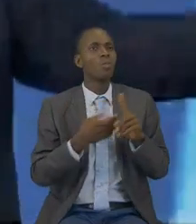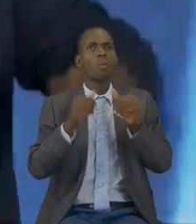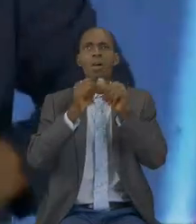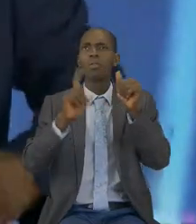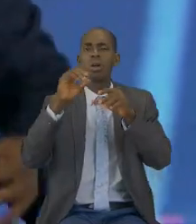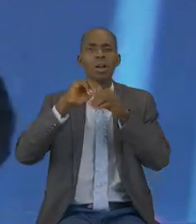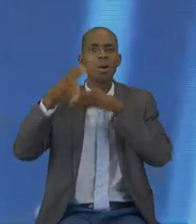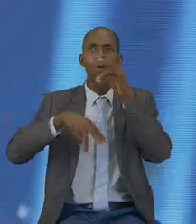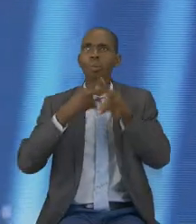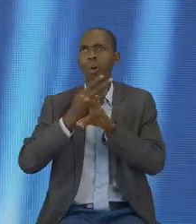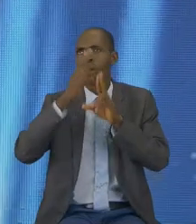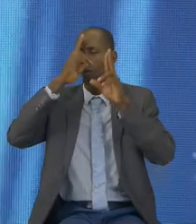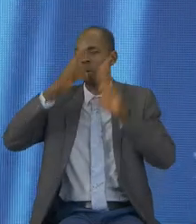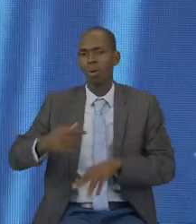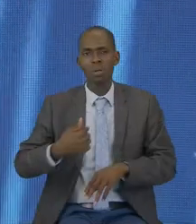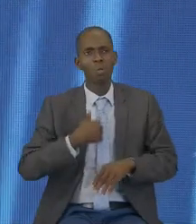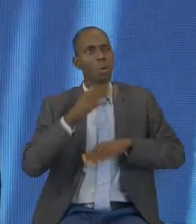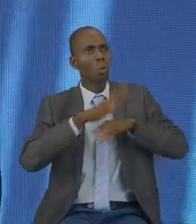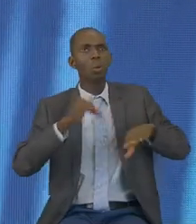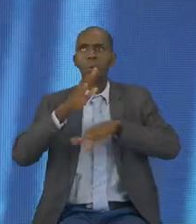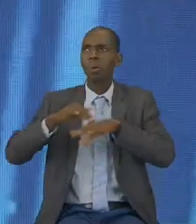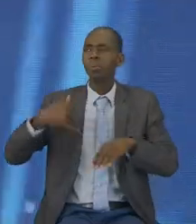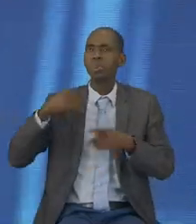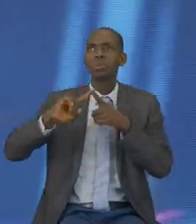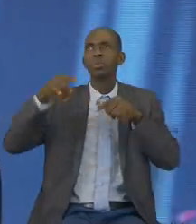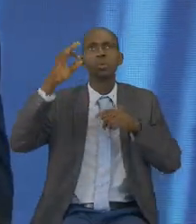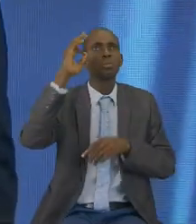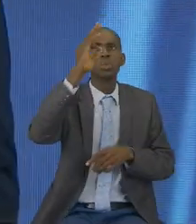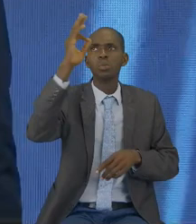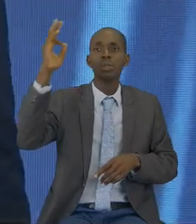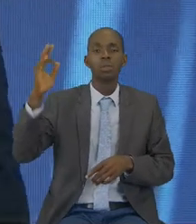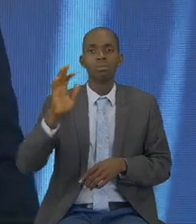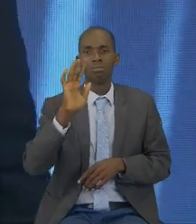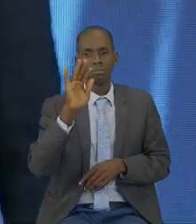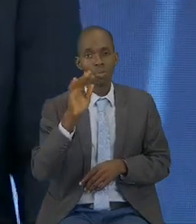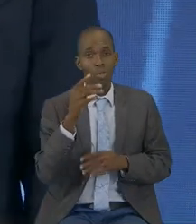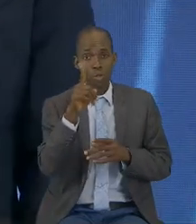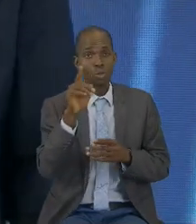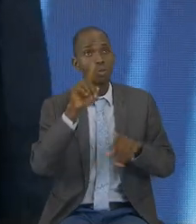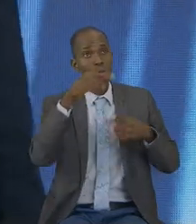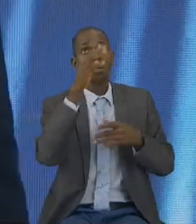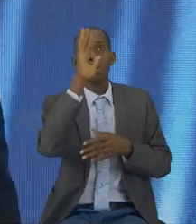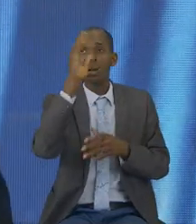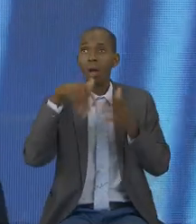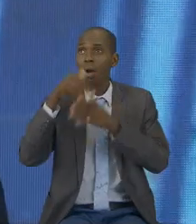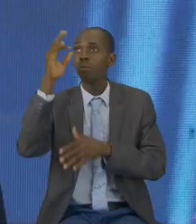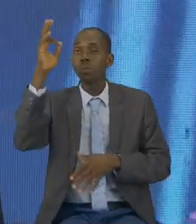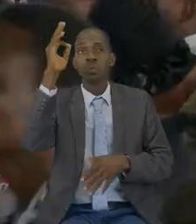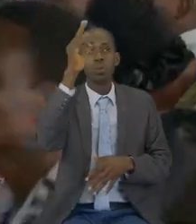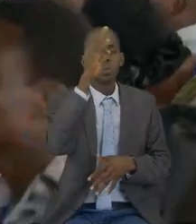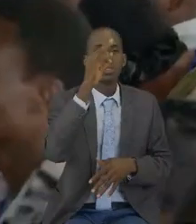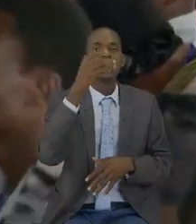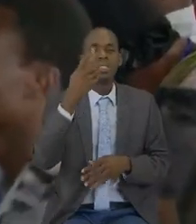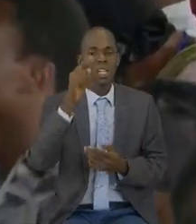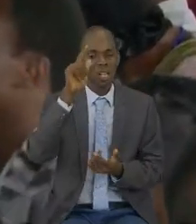everywhere. Okay, but you understand, the more you go out there, the less. You cannot pray now